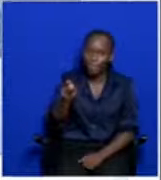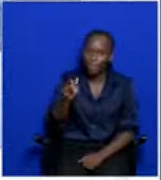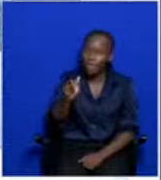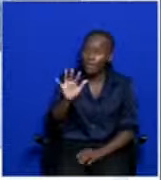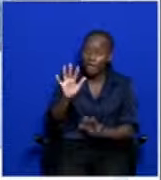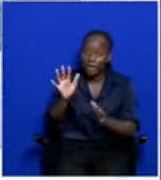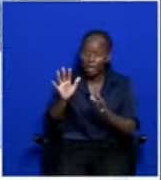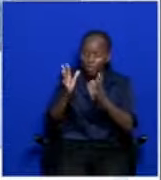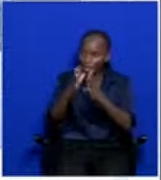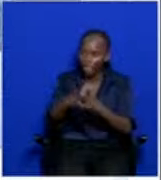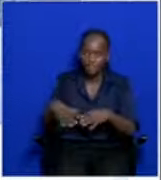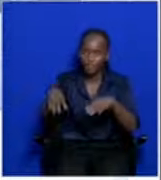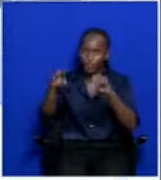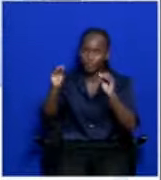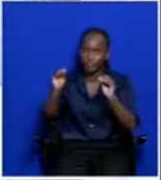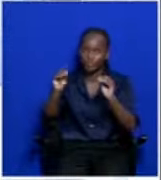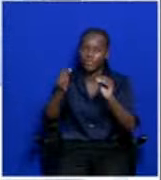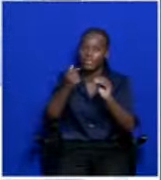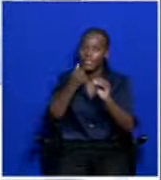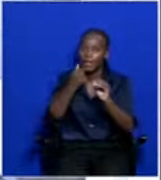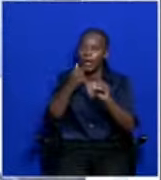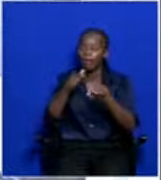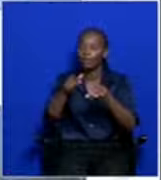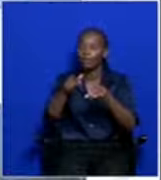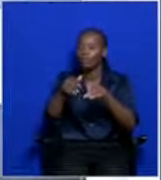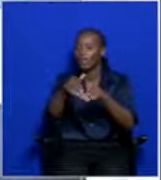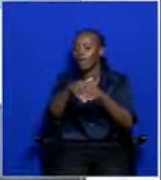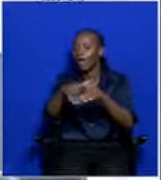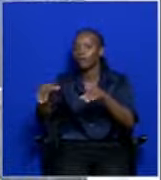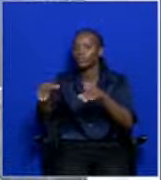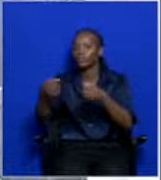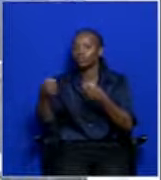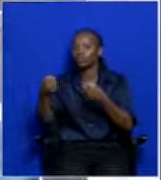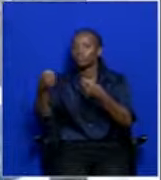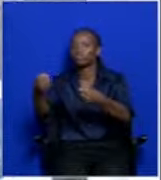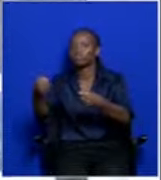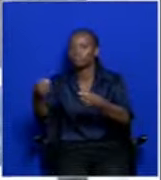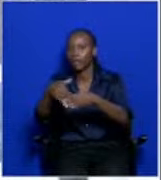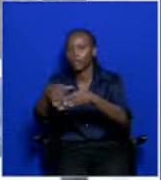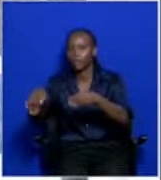with the victim inside their vehicle.